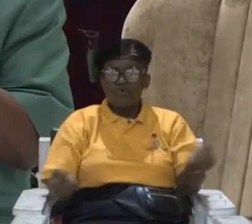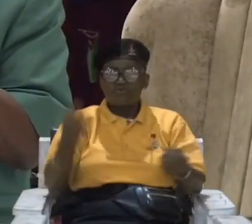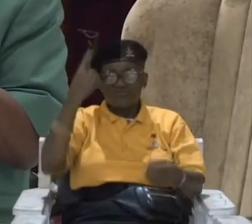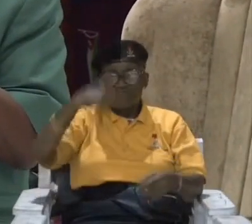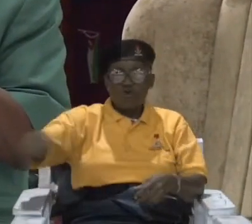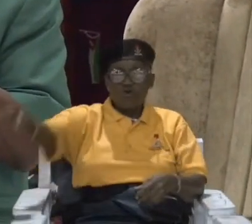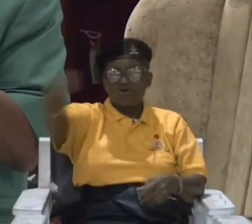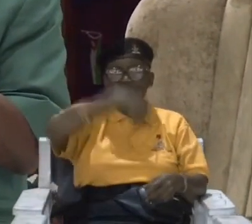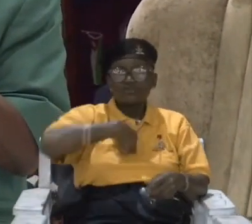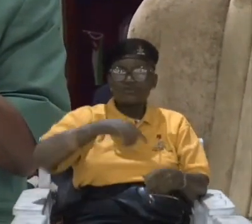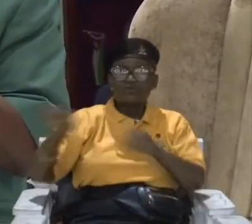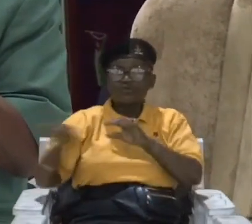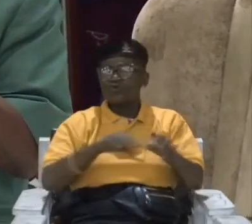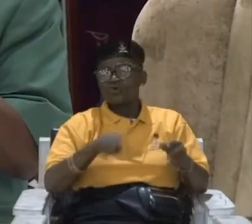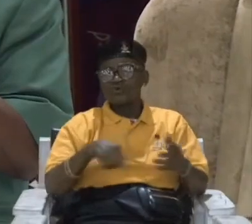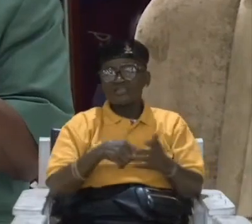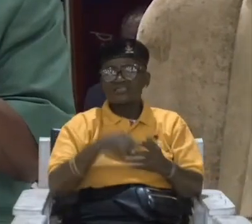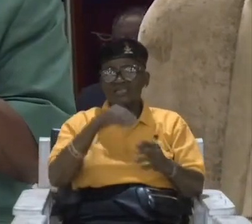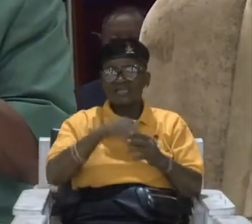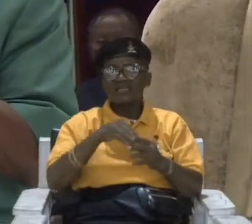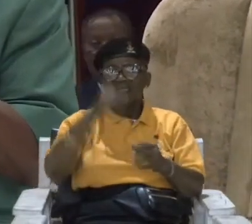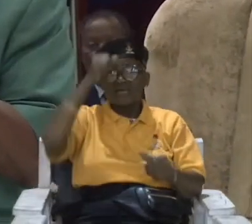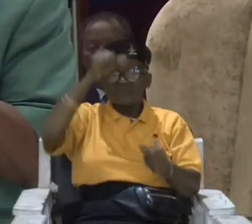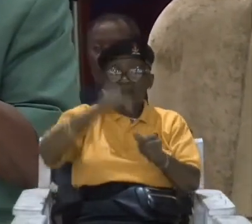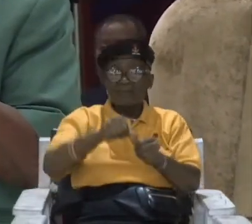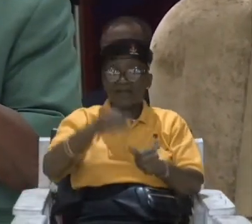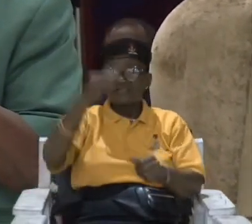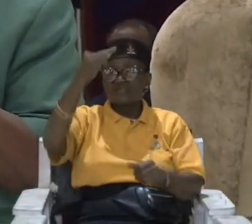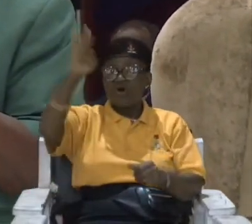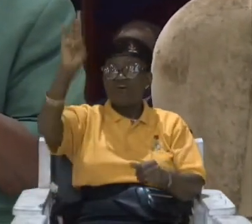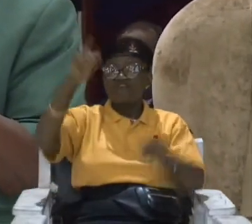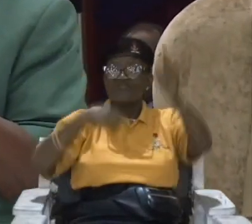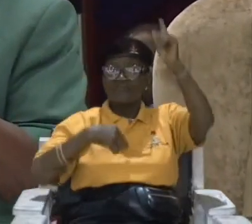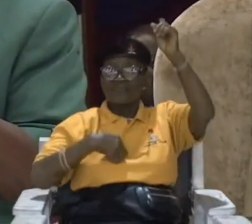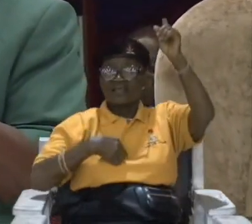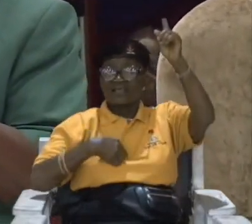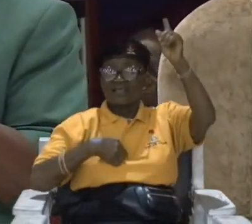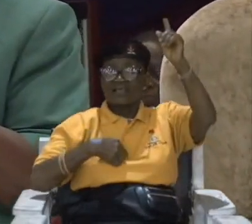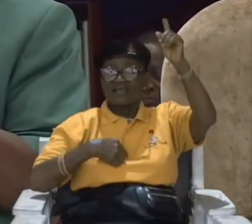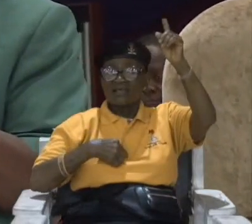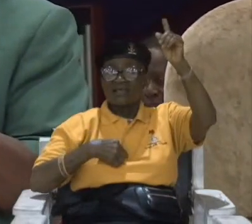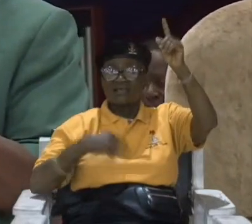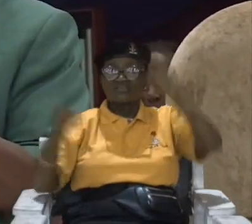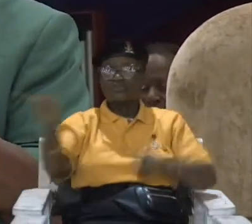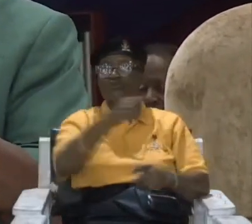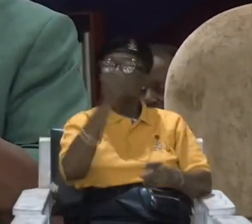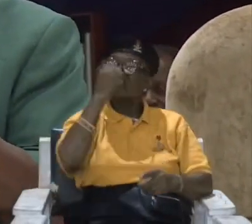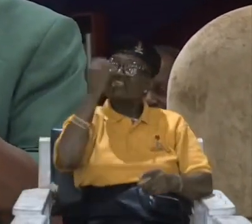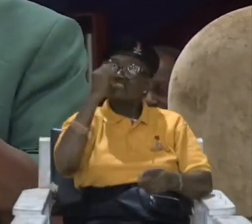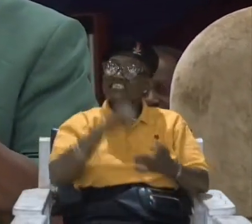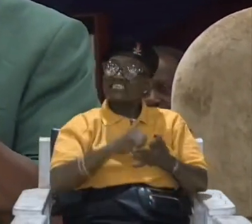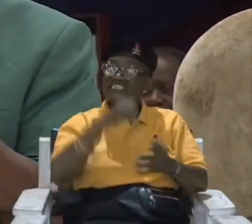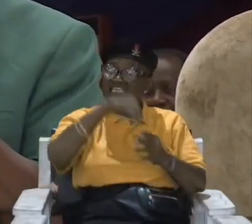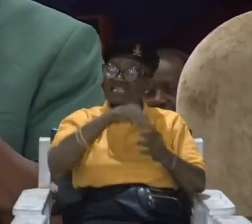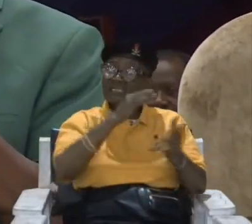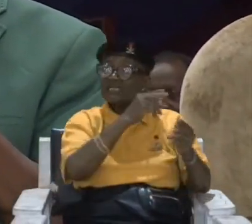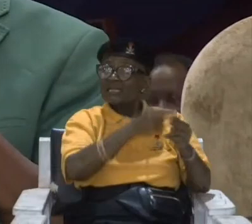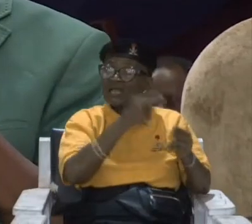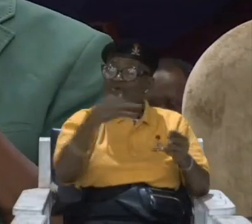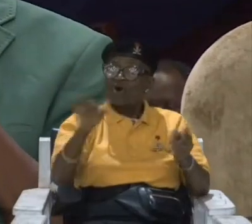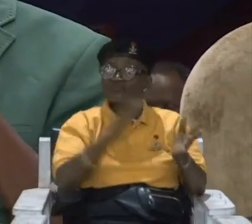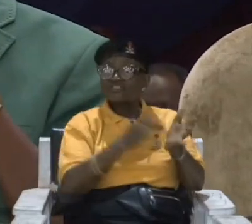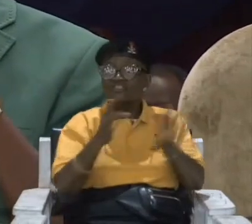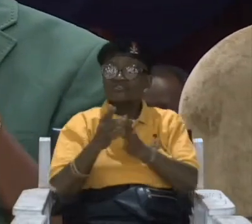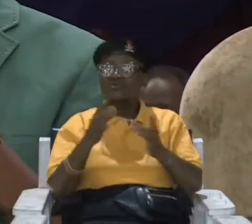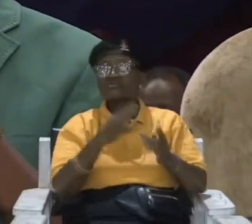Do this in remembrance of me." We eat it in the name of Jesus. And we cry unto Him,